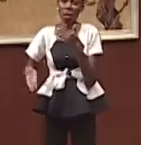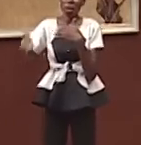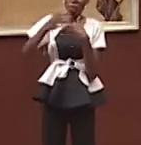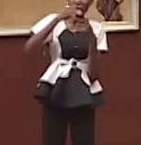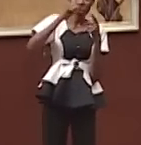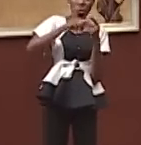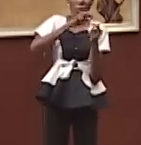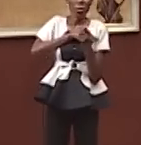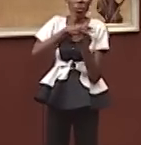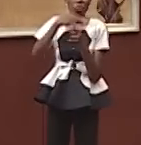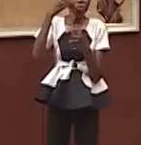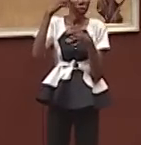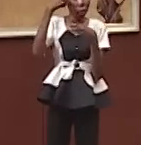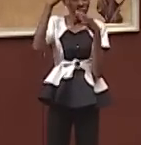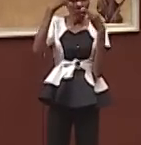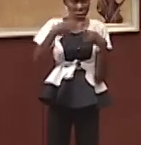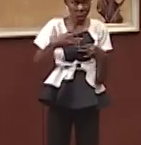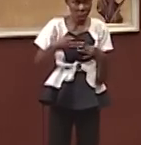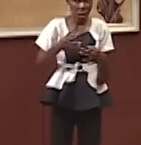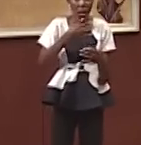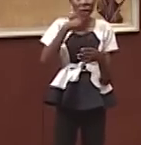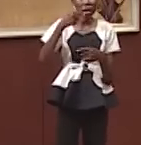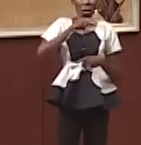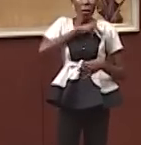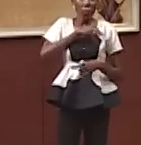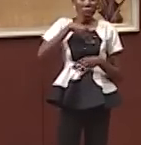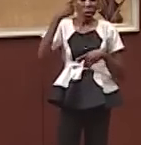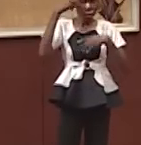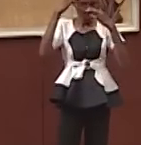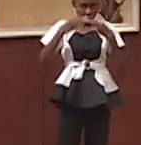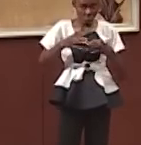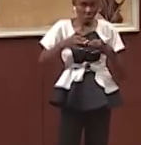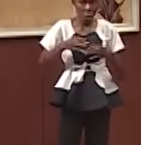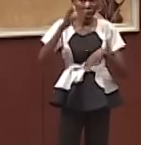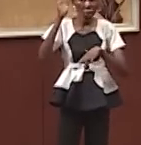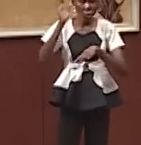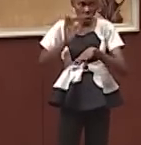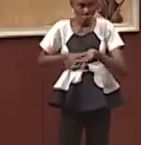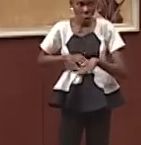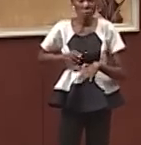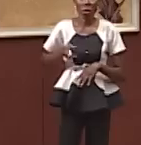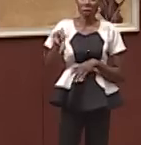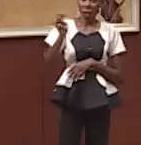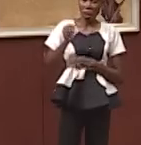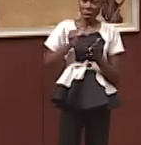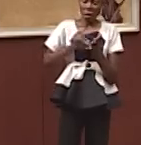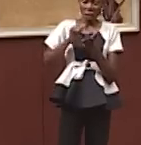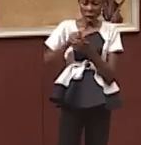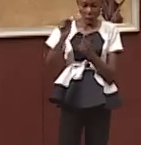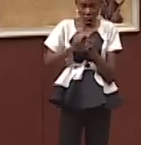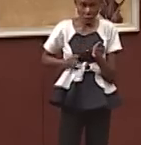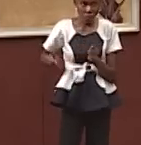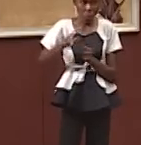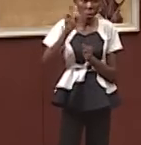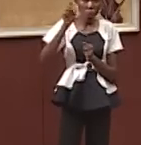Ministry of Justice. And the Ministry of Justice called us, according to what you are, exactly what you are saying, that we should all come